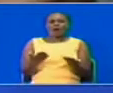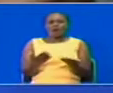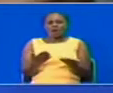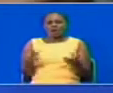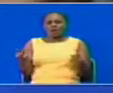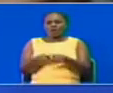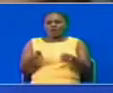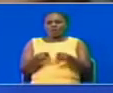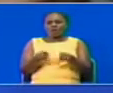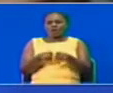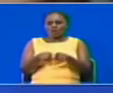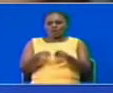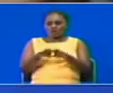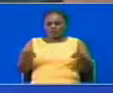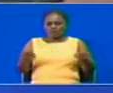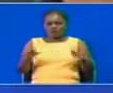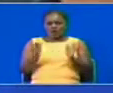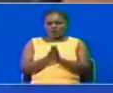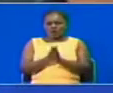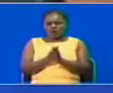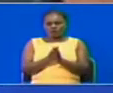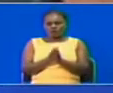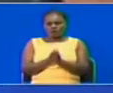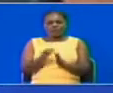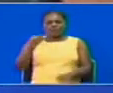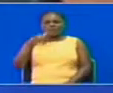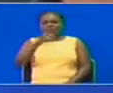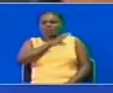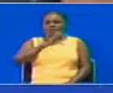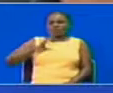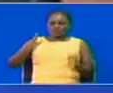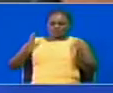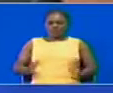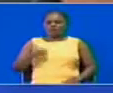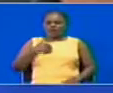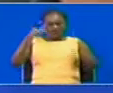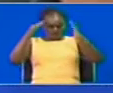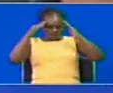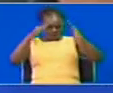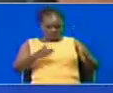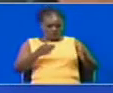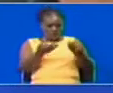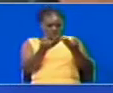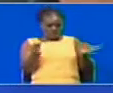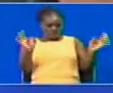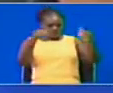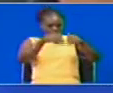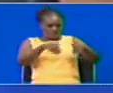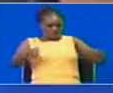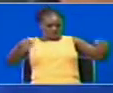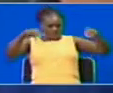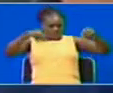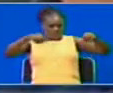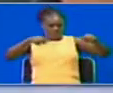common ground on the outstanding issues. The new commission is committed to delivering free, fair, credible